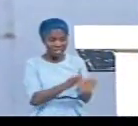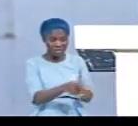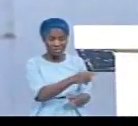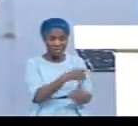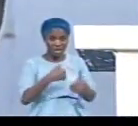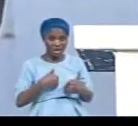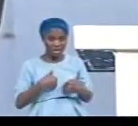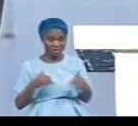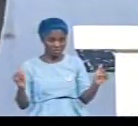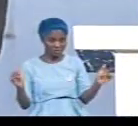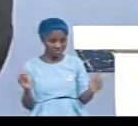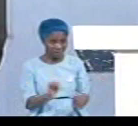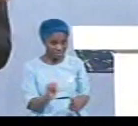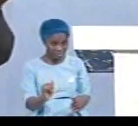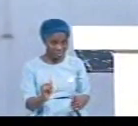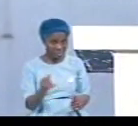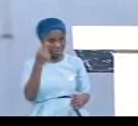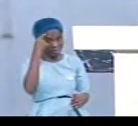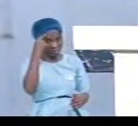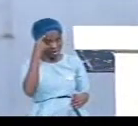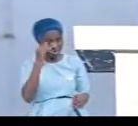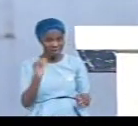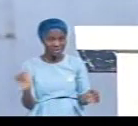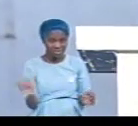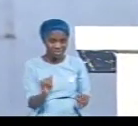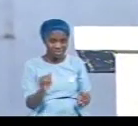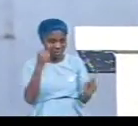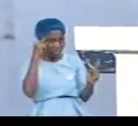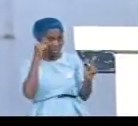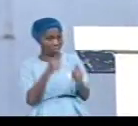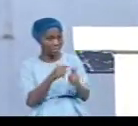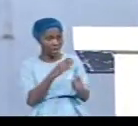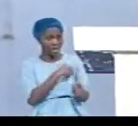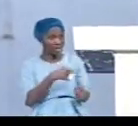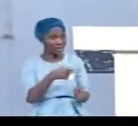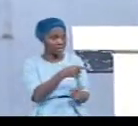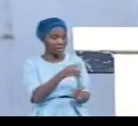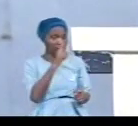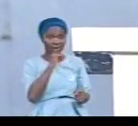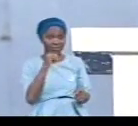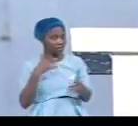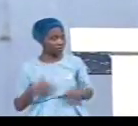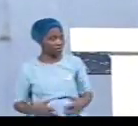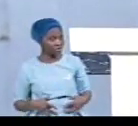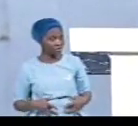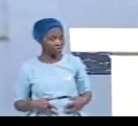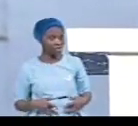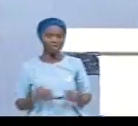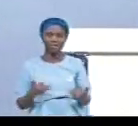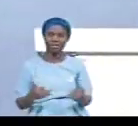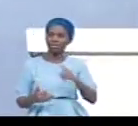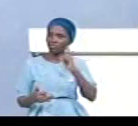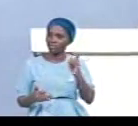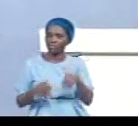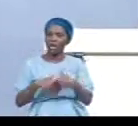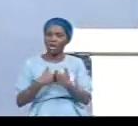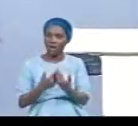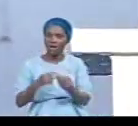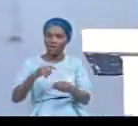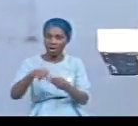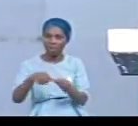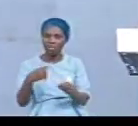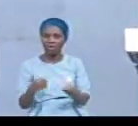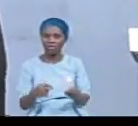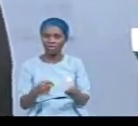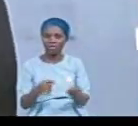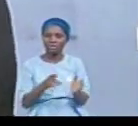pursuit, and they never give up, I vouch the people of God, the children of God, the ministers of God, the leaders